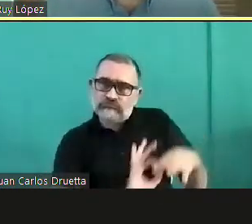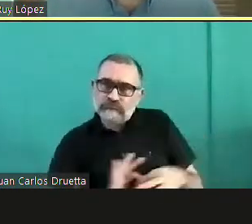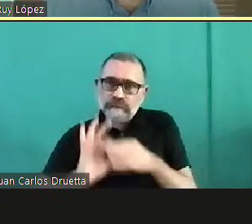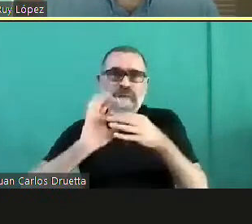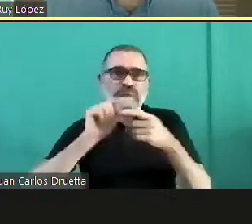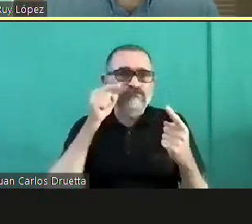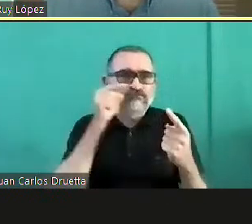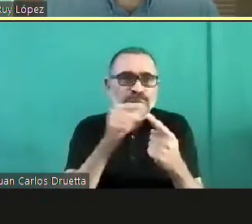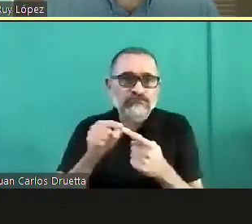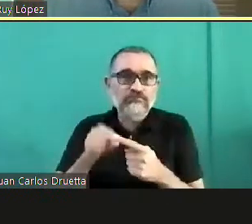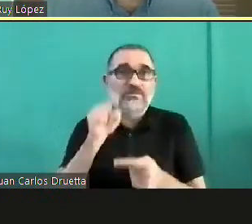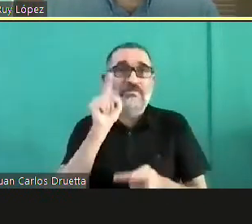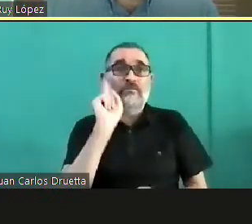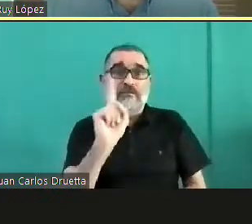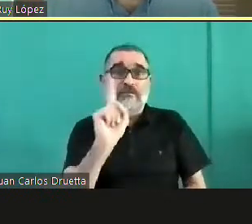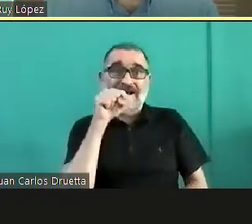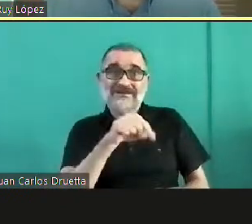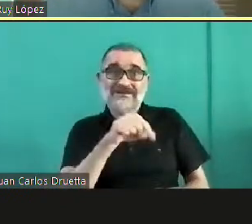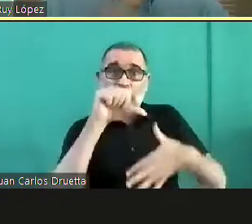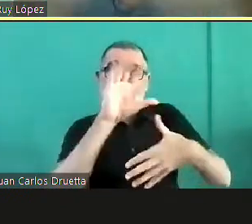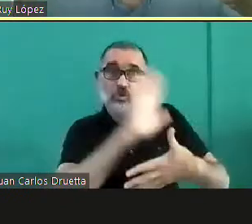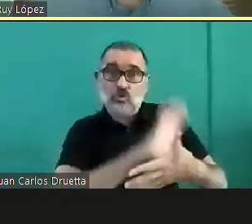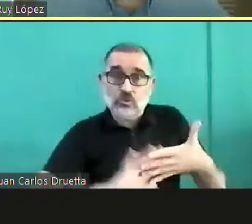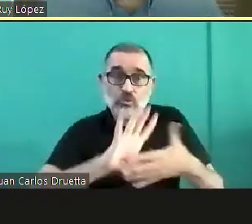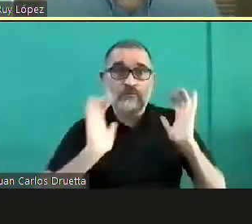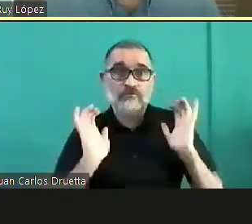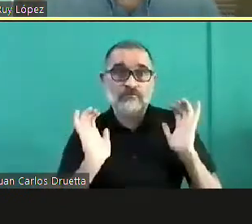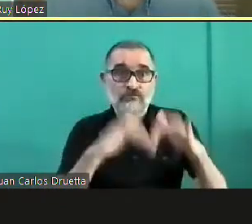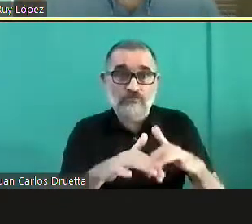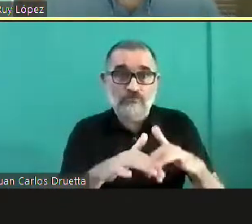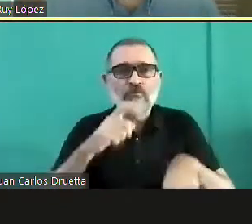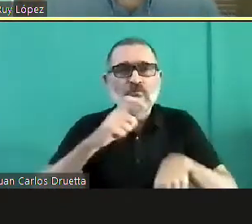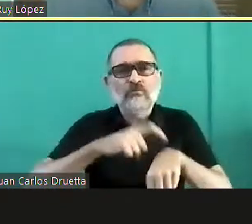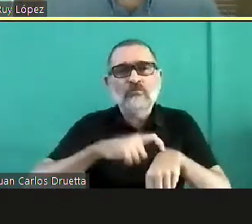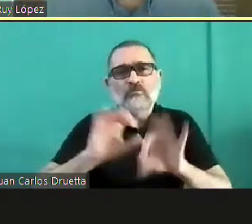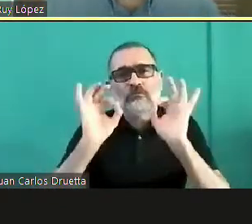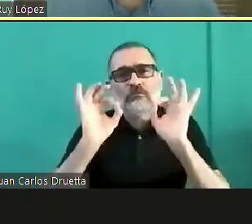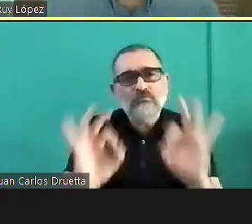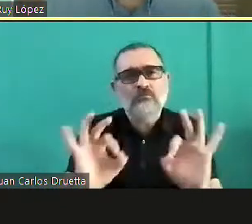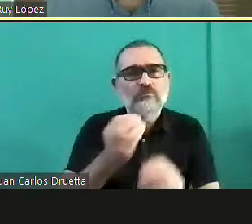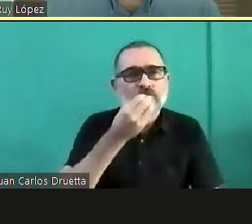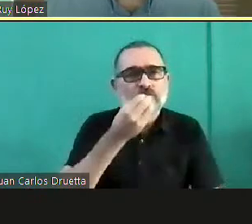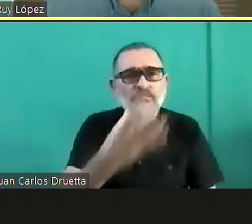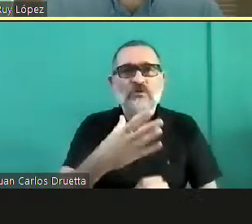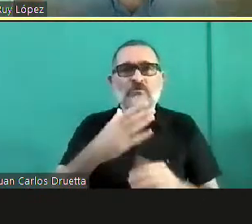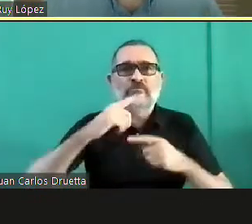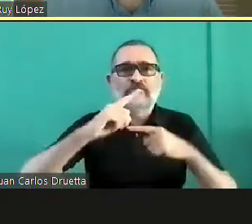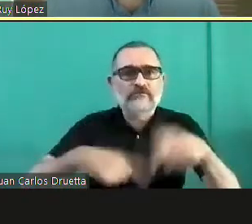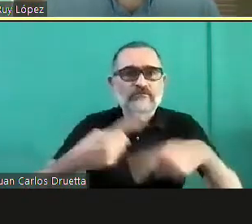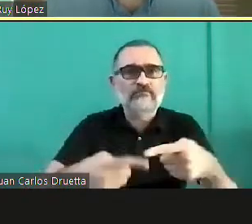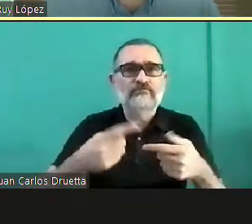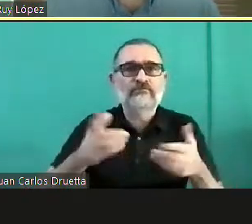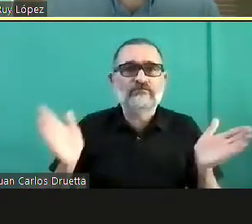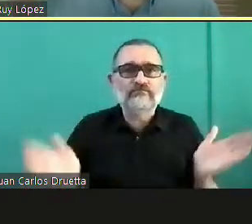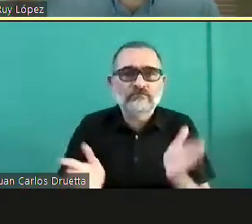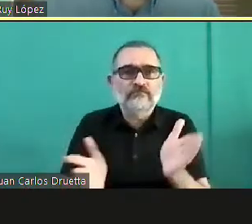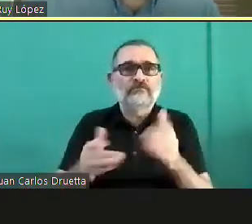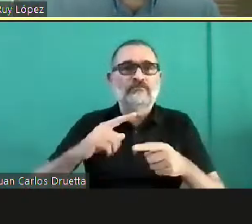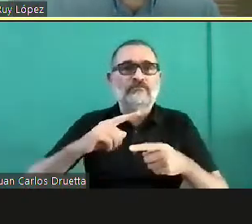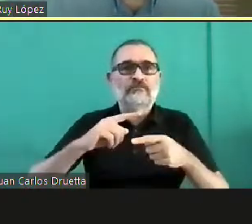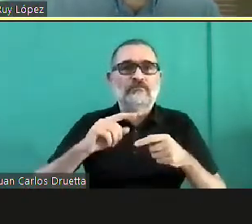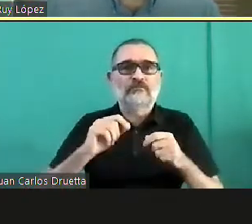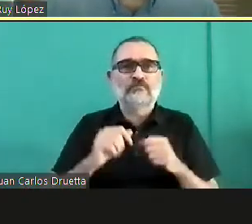been very important in its technical guidance, but we not only have a communications